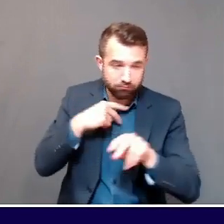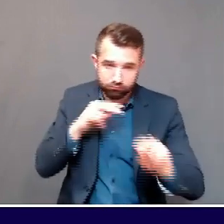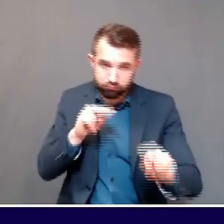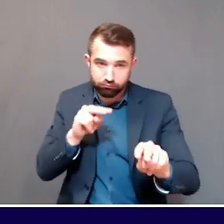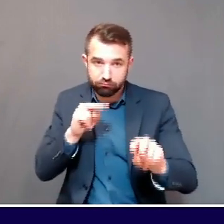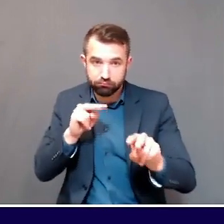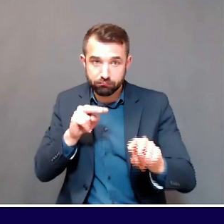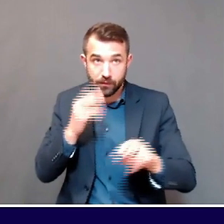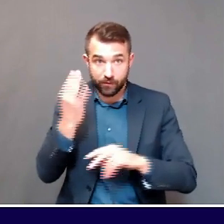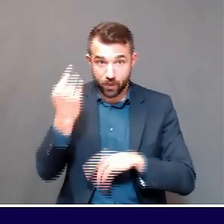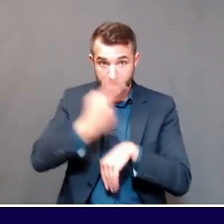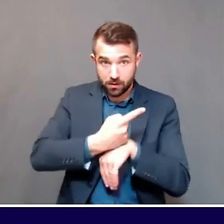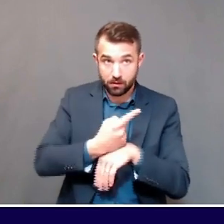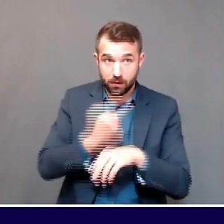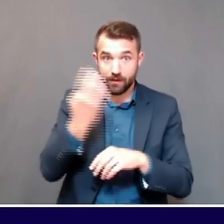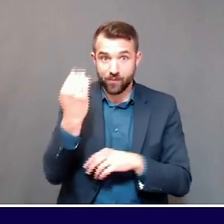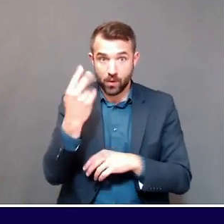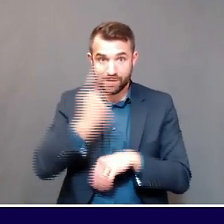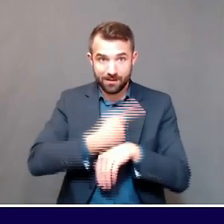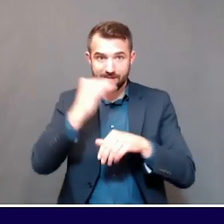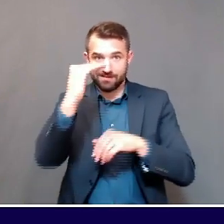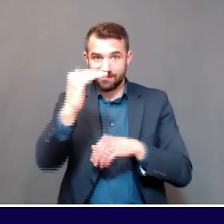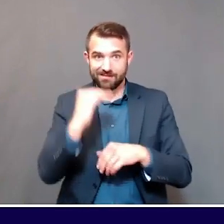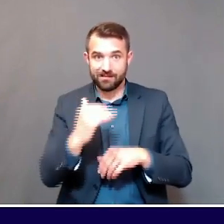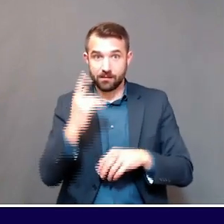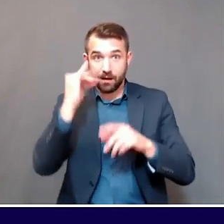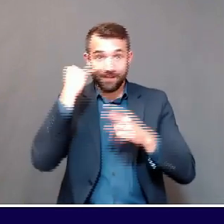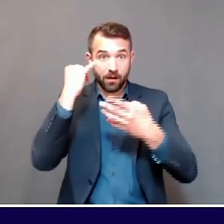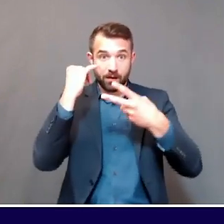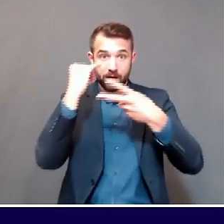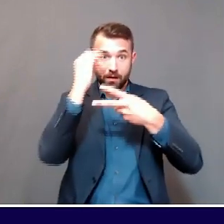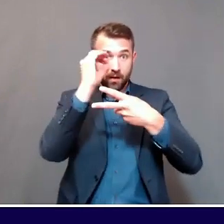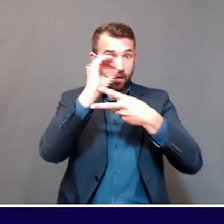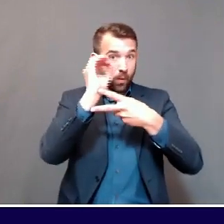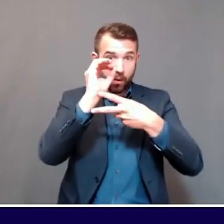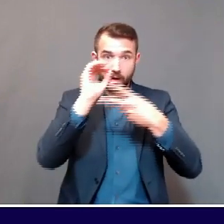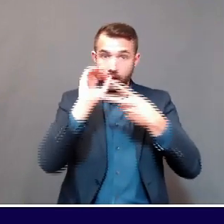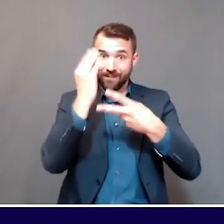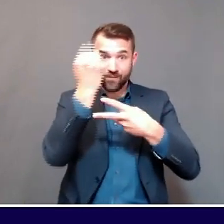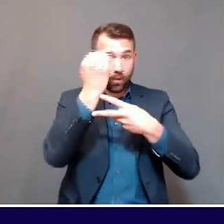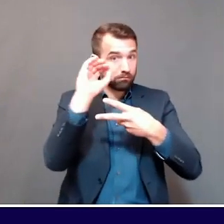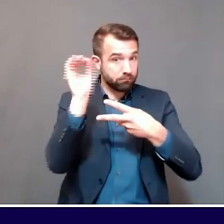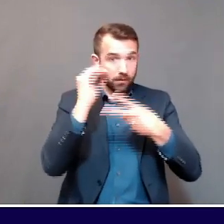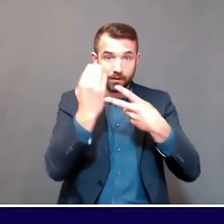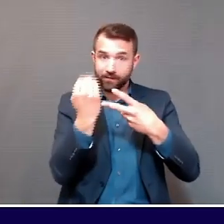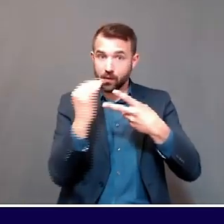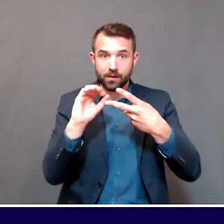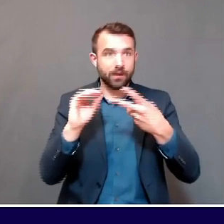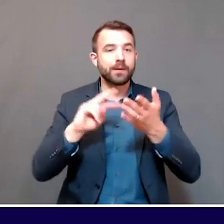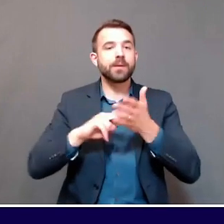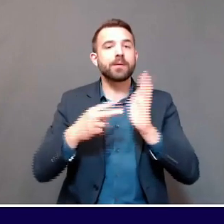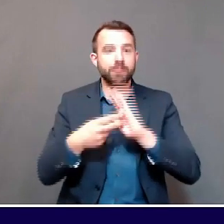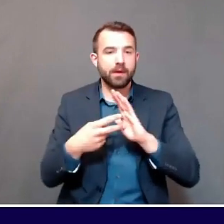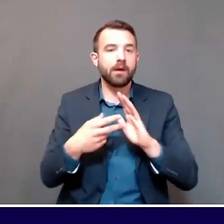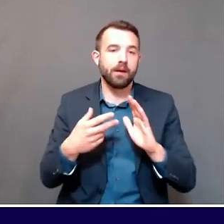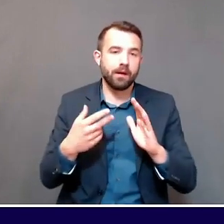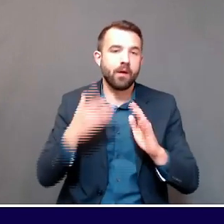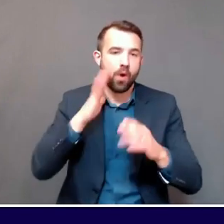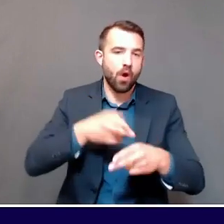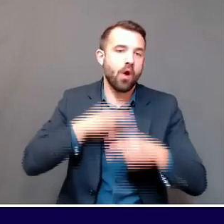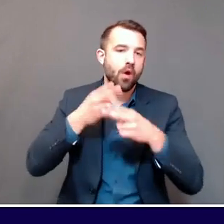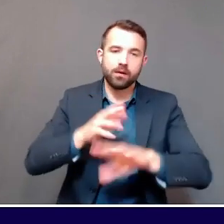transmission list. Now, that is a very high bar. That amounts to 28 days with no new